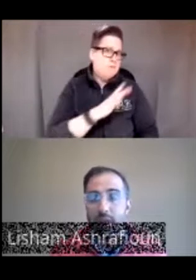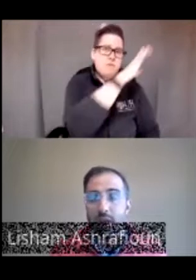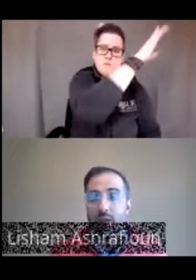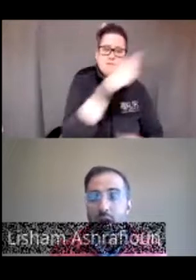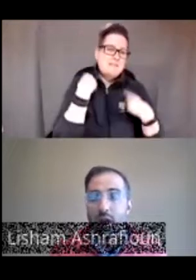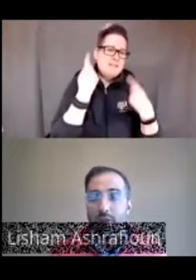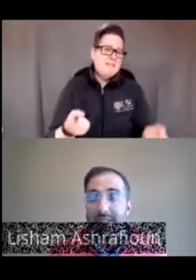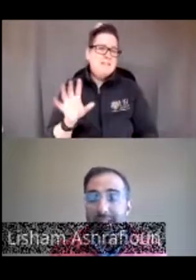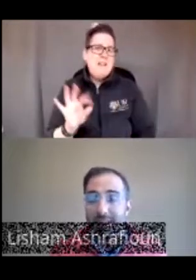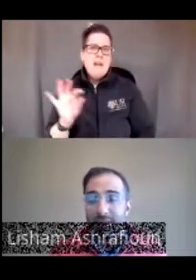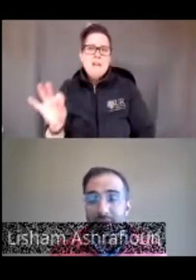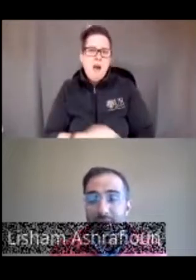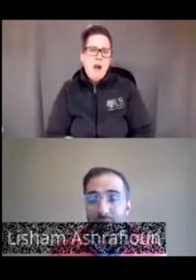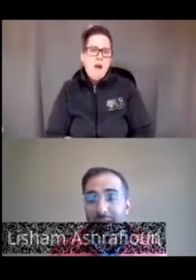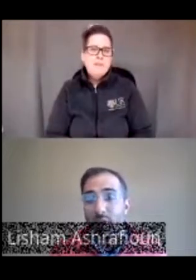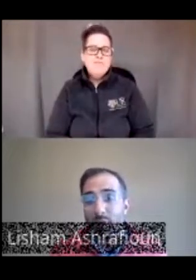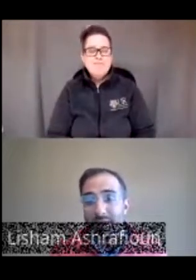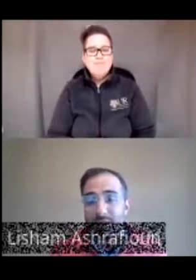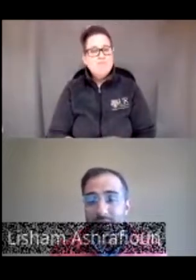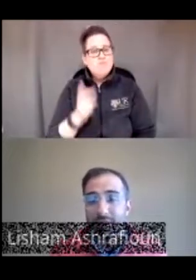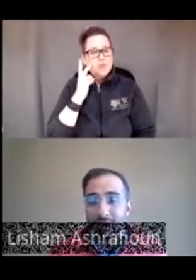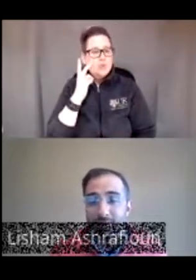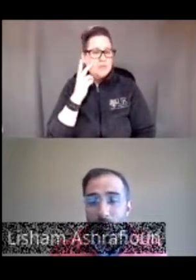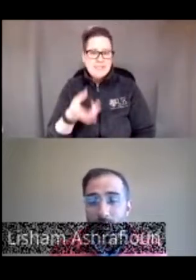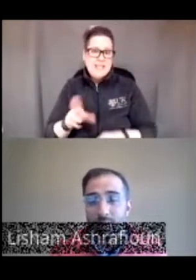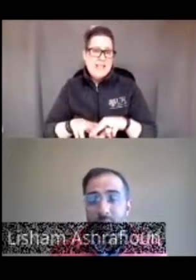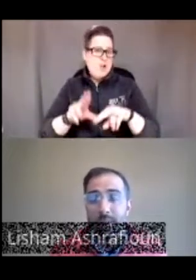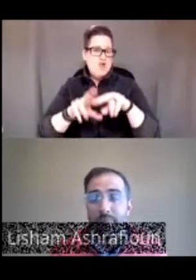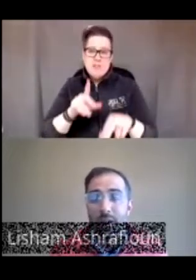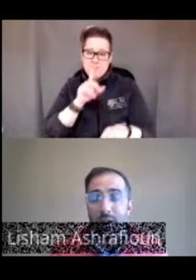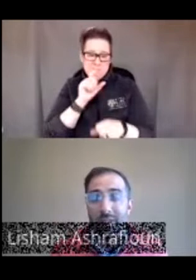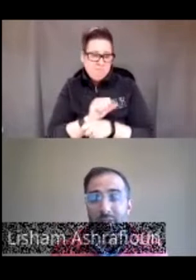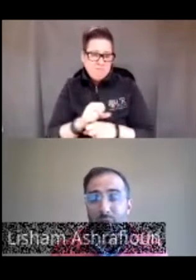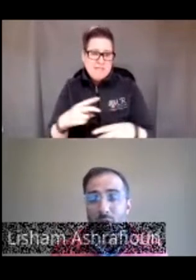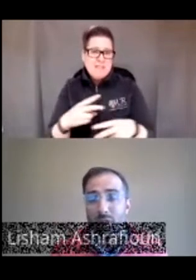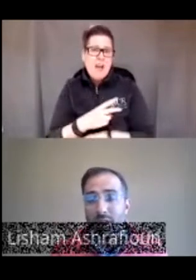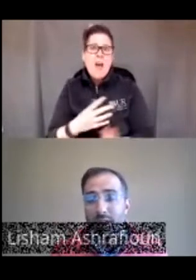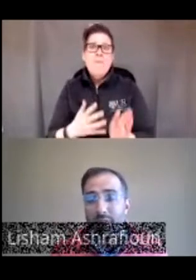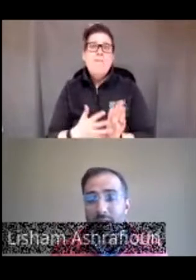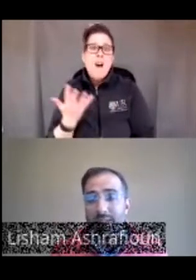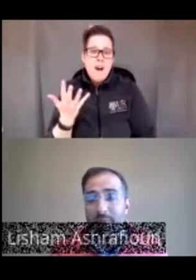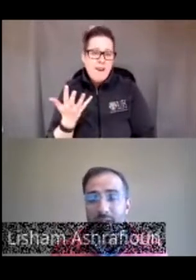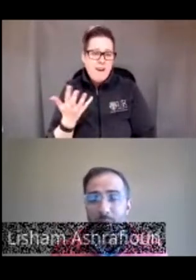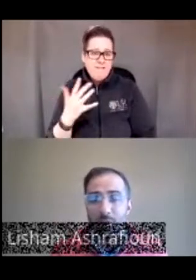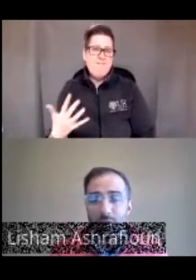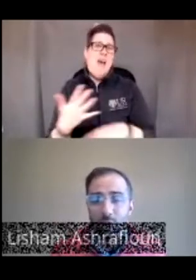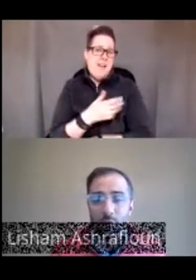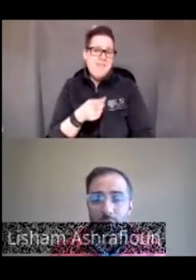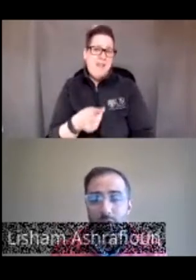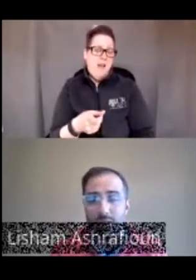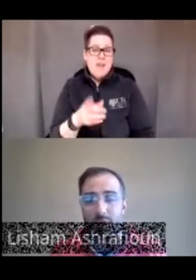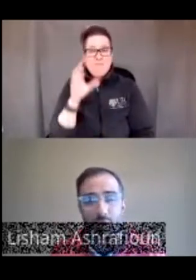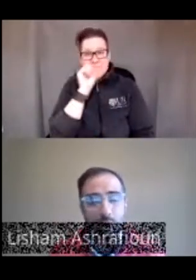2020. You can see that they've, increased nearly fivefold. And unfortunately, the estimated number of